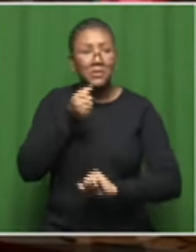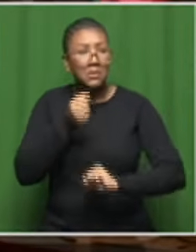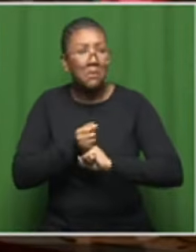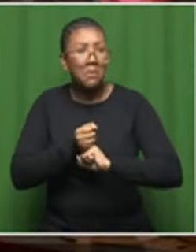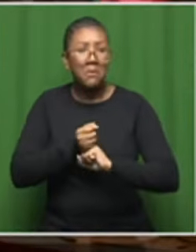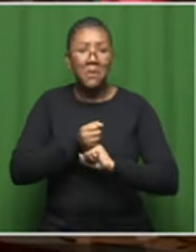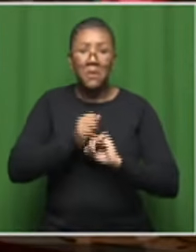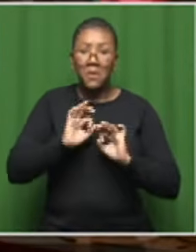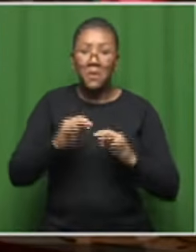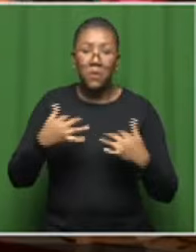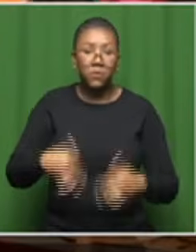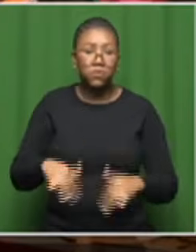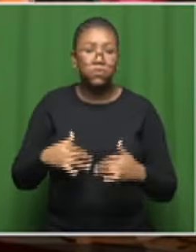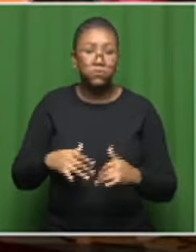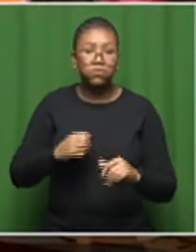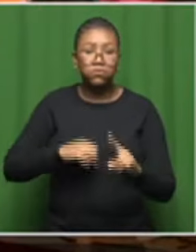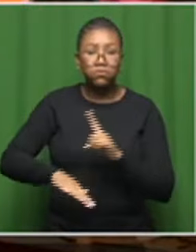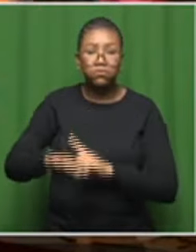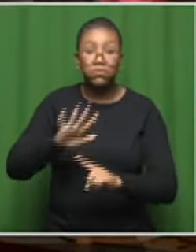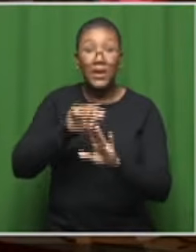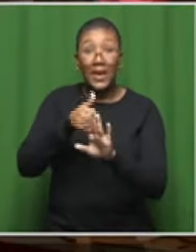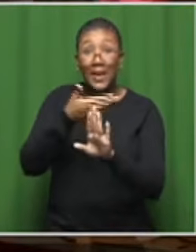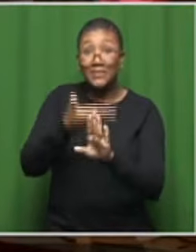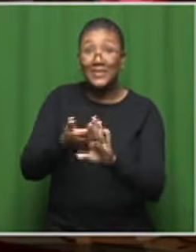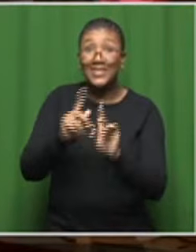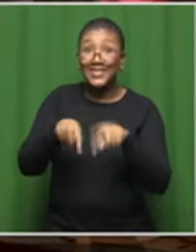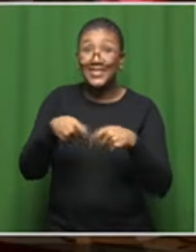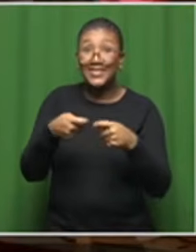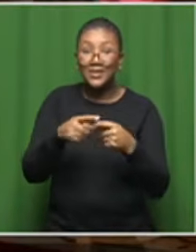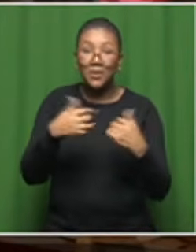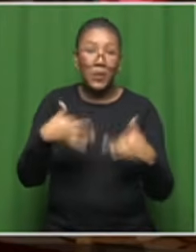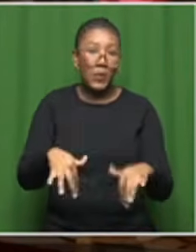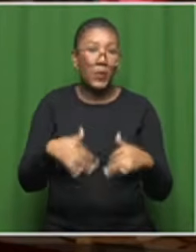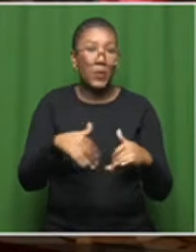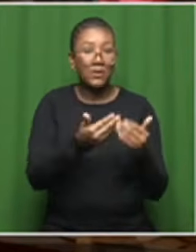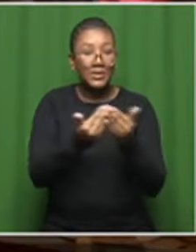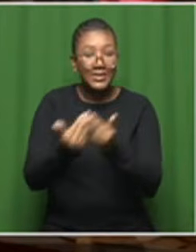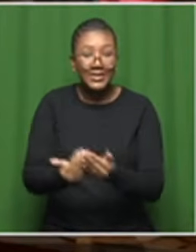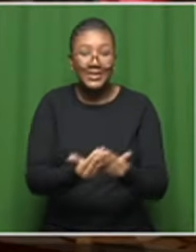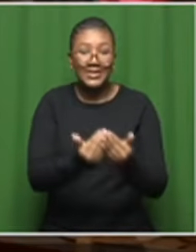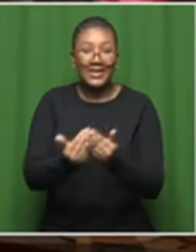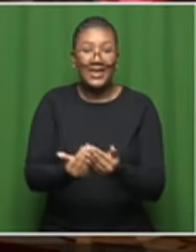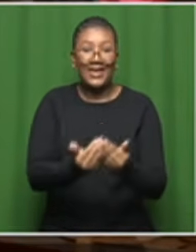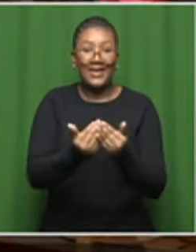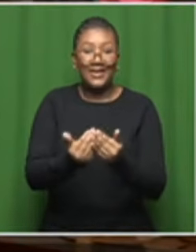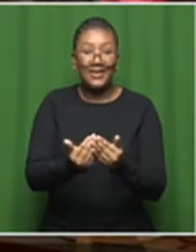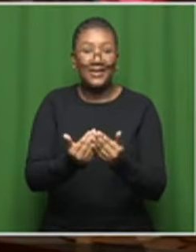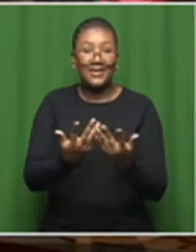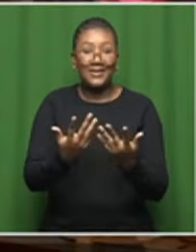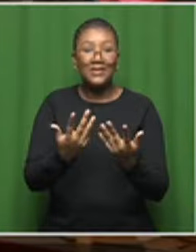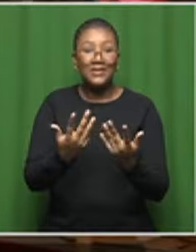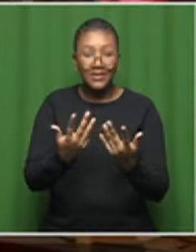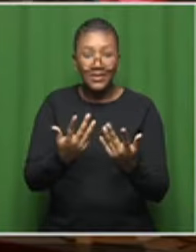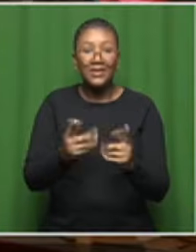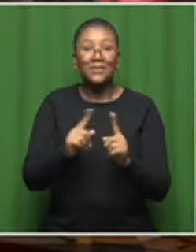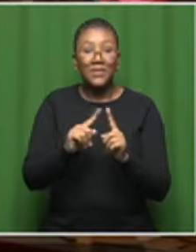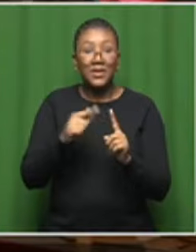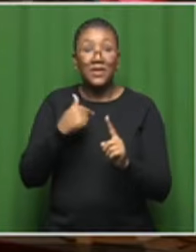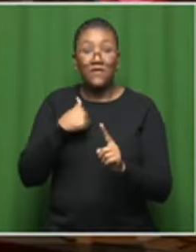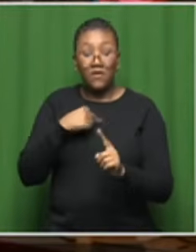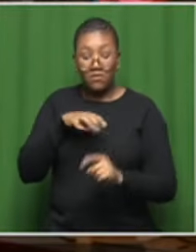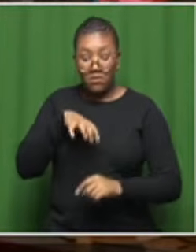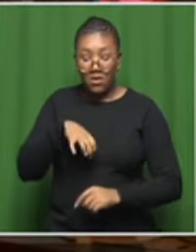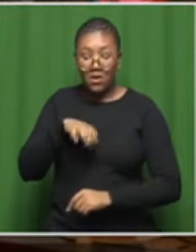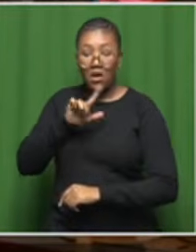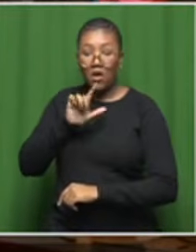on top of it. And the ABSA team as well was so caring. I do remember, I think because I had to take a flight from Lusaka